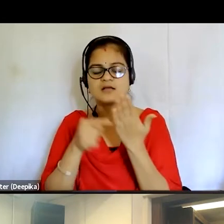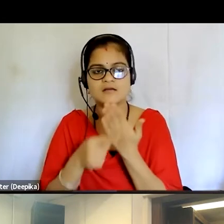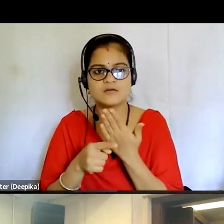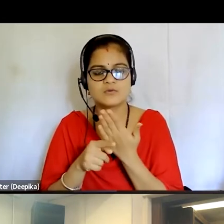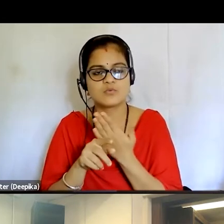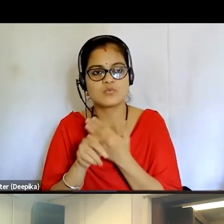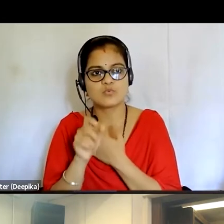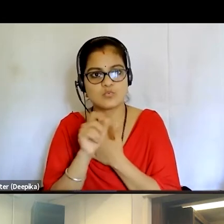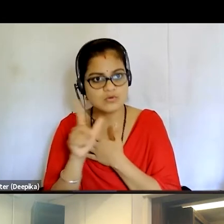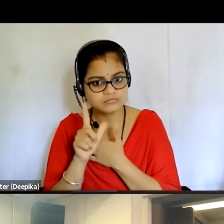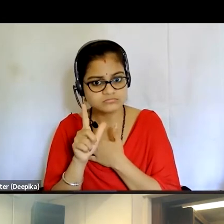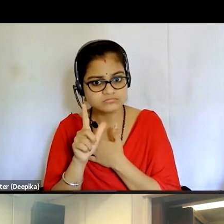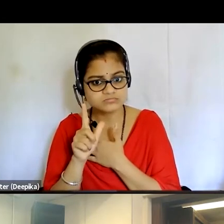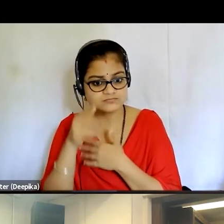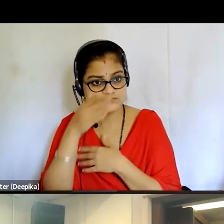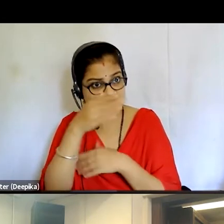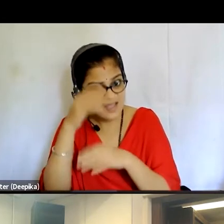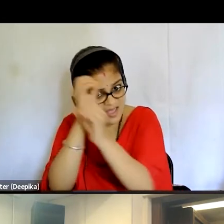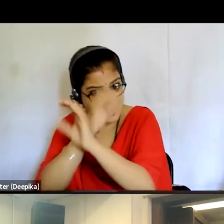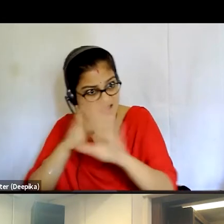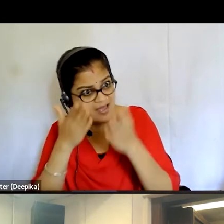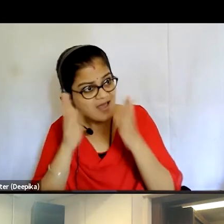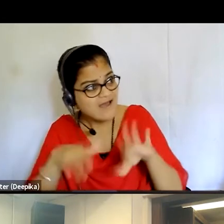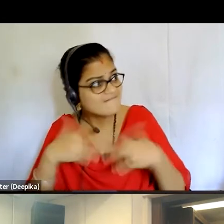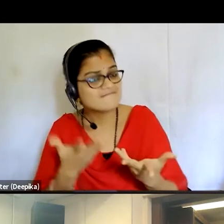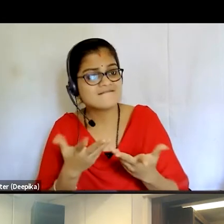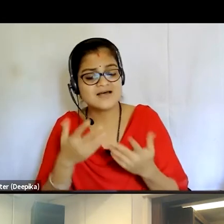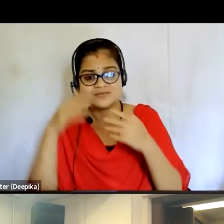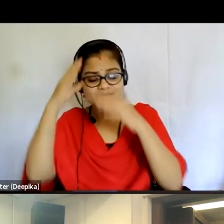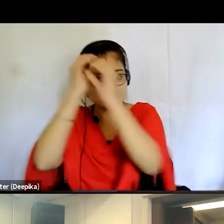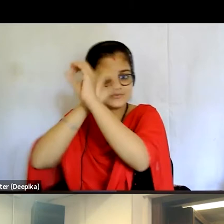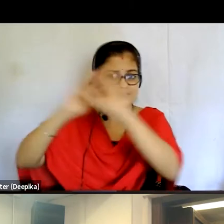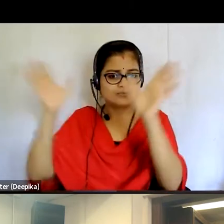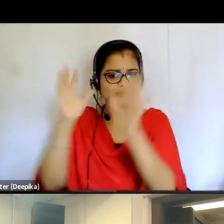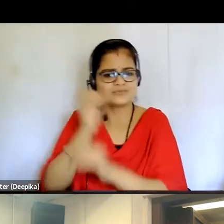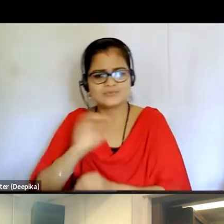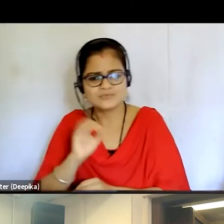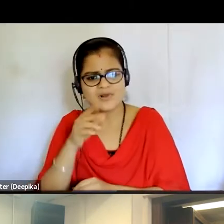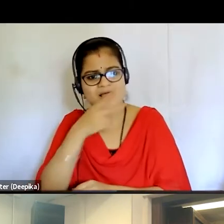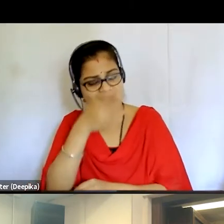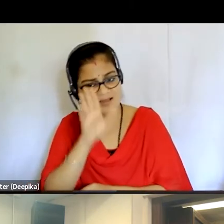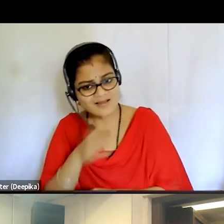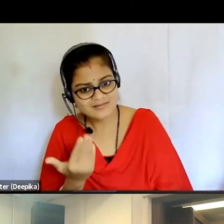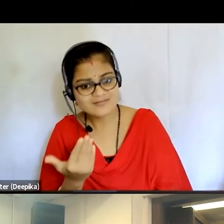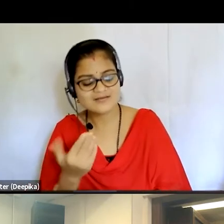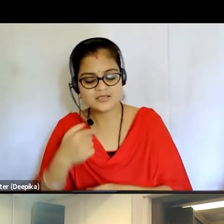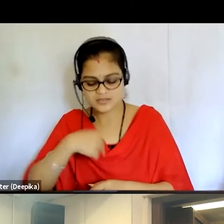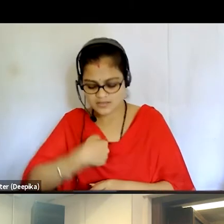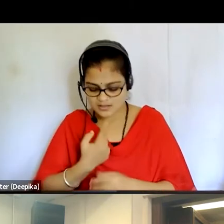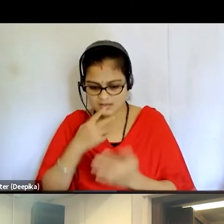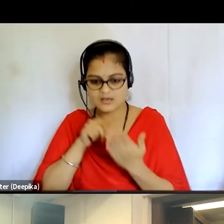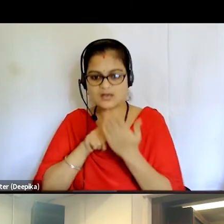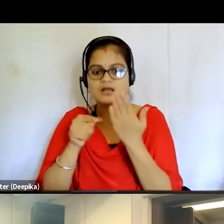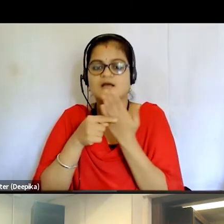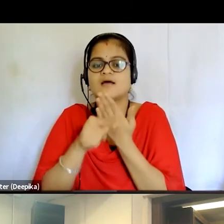know, I didn't imagine this place would be like this. I didn't imagine I would see some artwork like that. It transforms you.